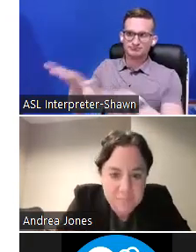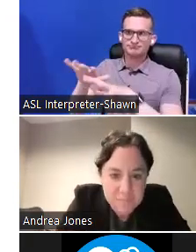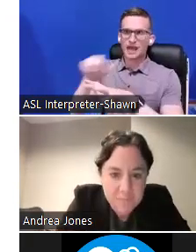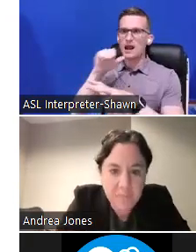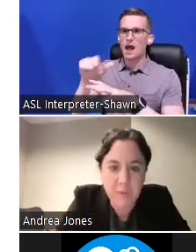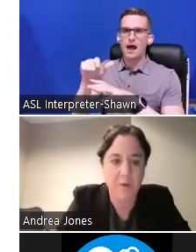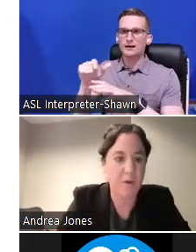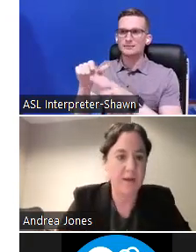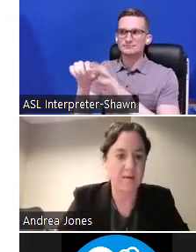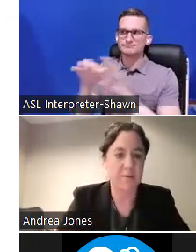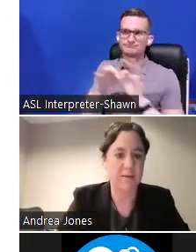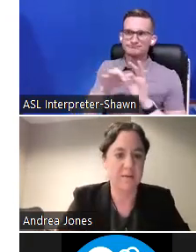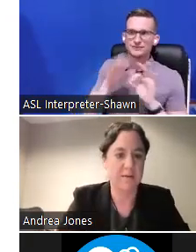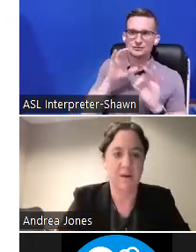Okay,